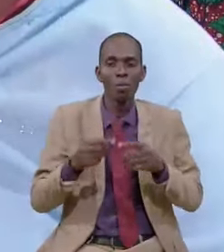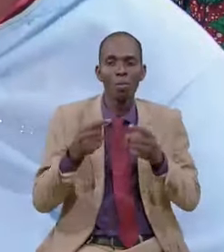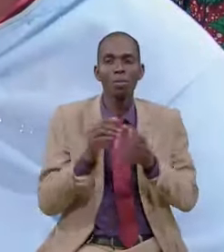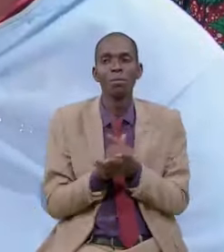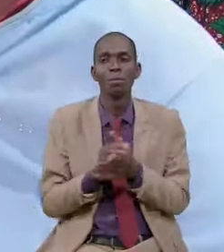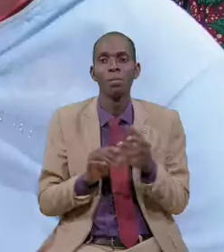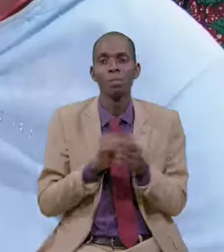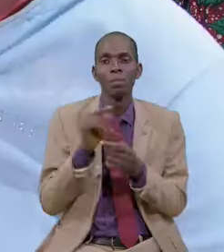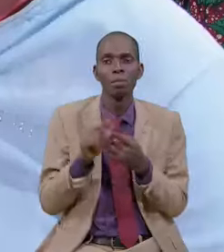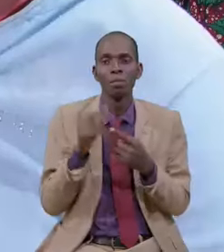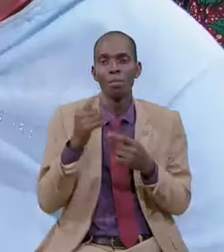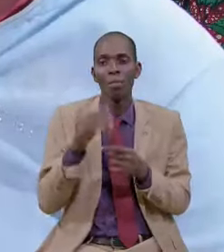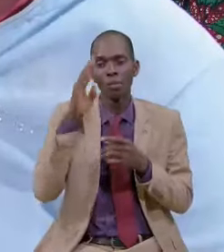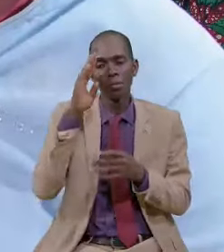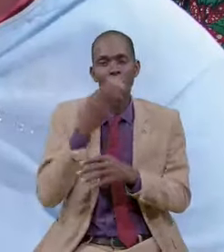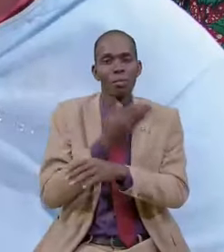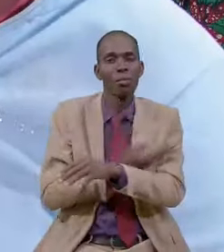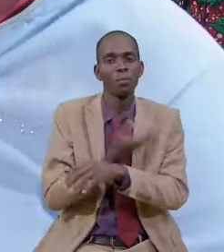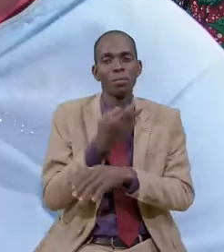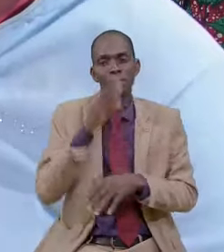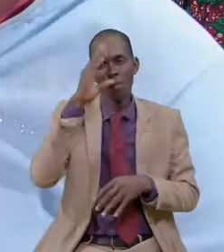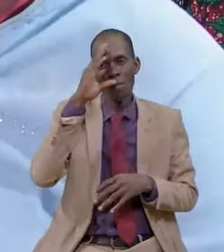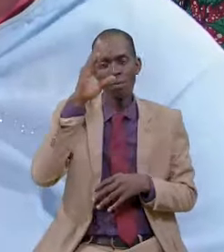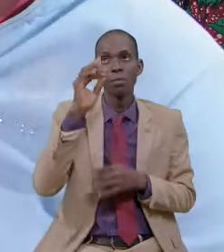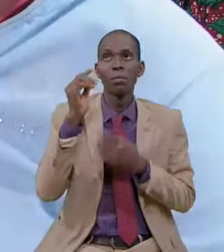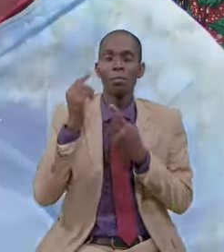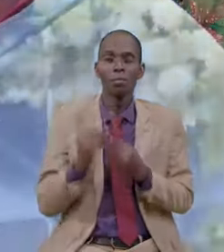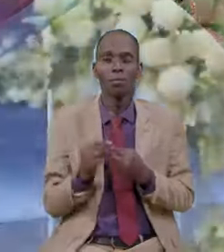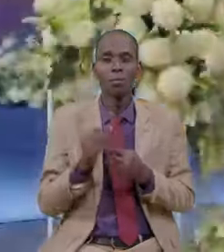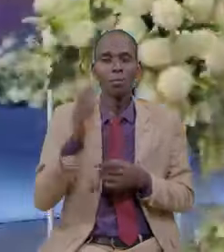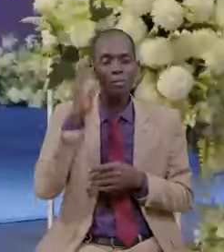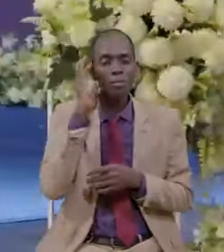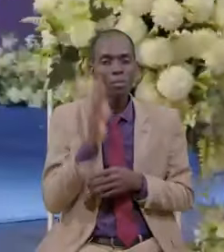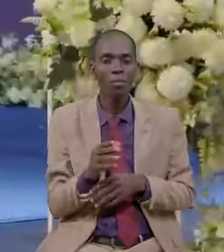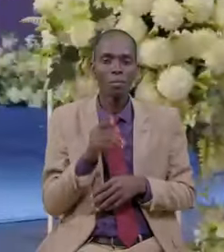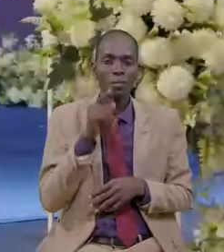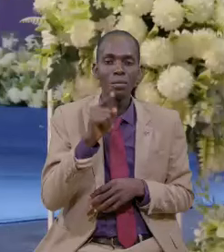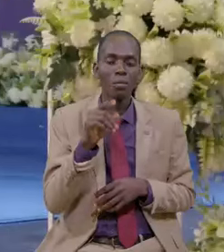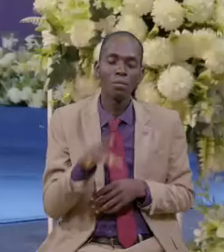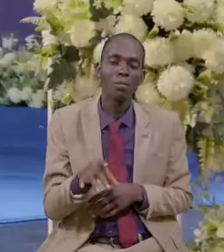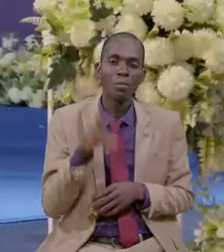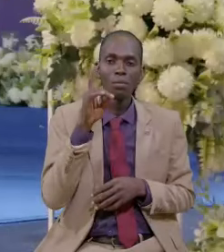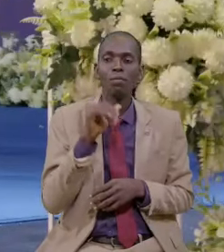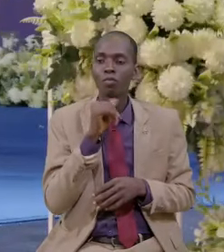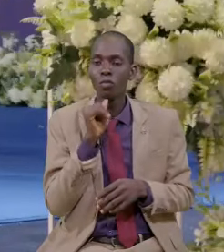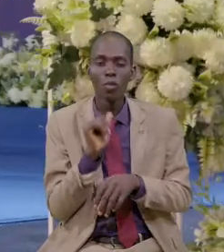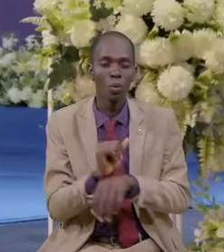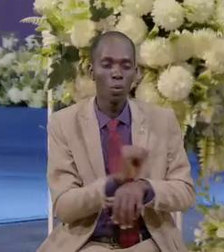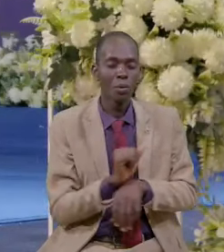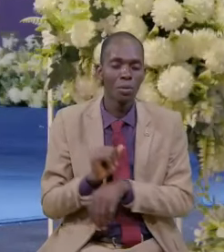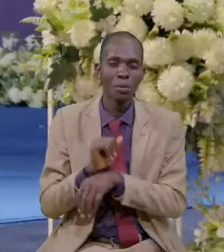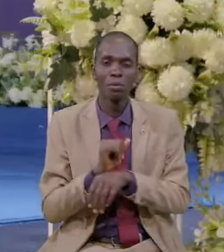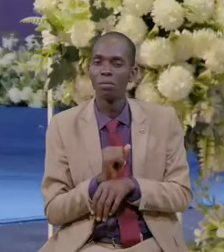of Man cometh, shall he find not activity? There are activities without